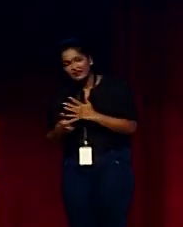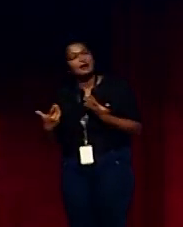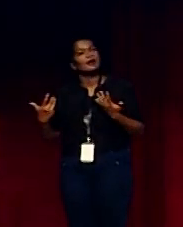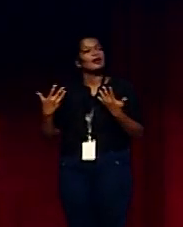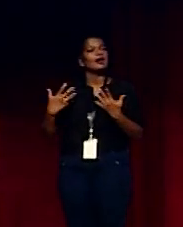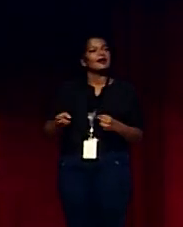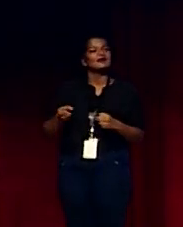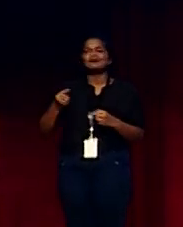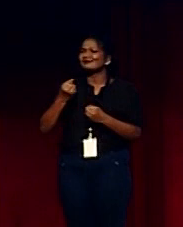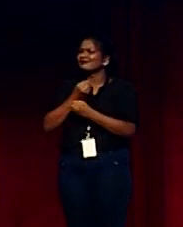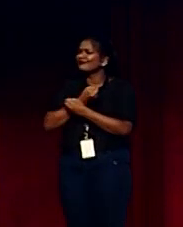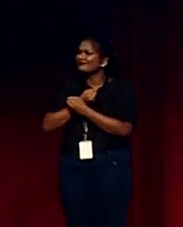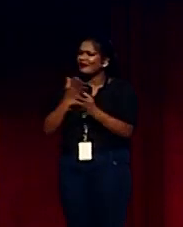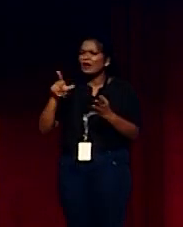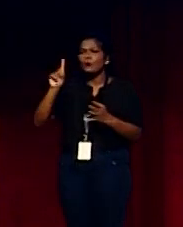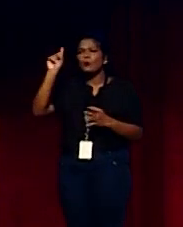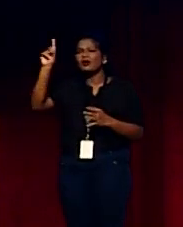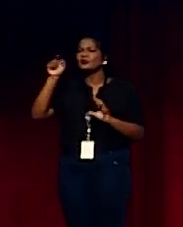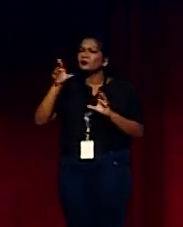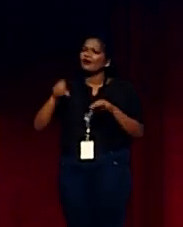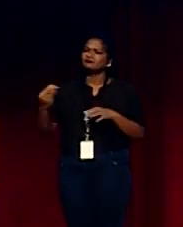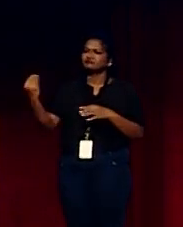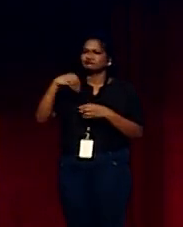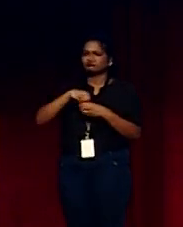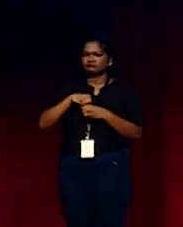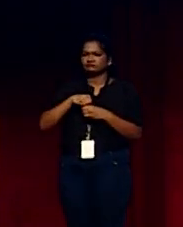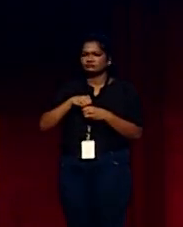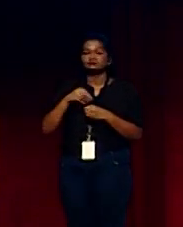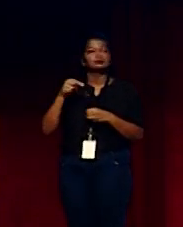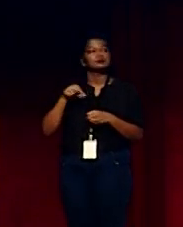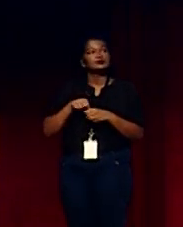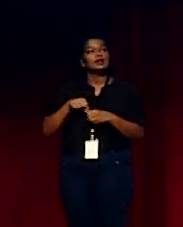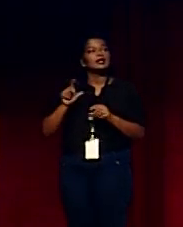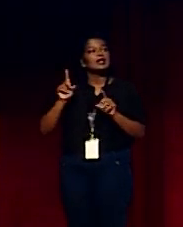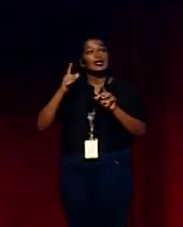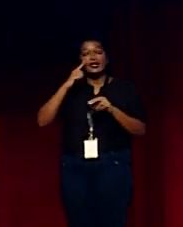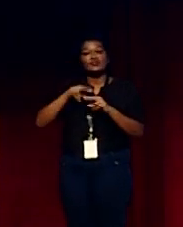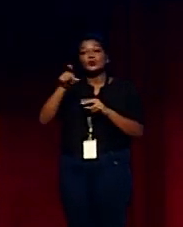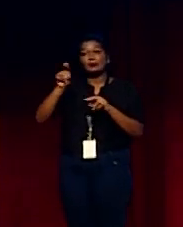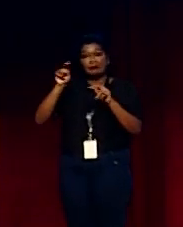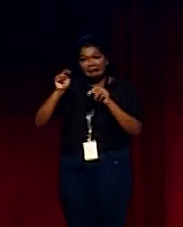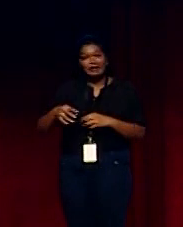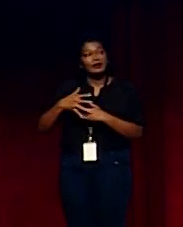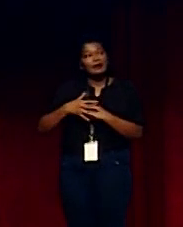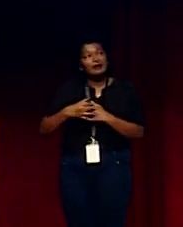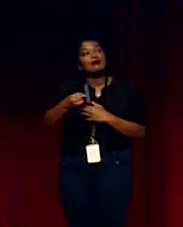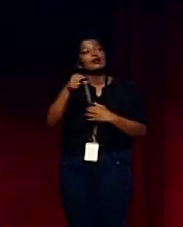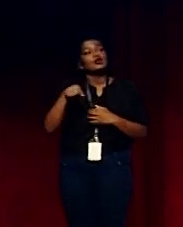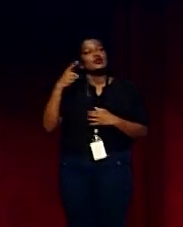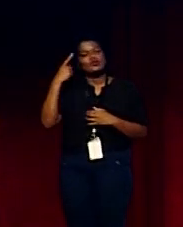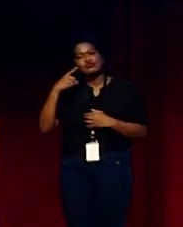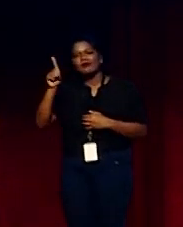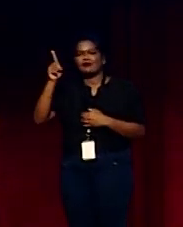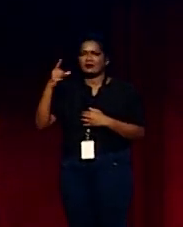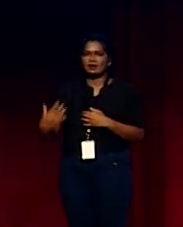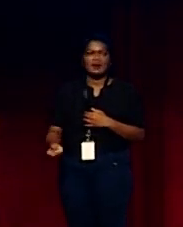the chemical markup, one can do something with it. And if we can't do it just yet now, maybe in a year's time, there will